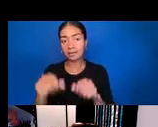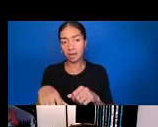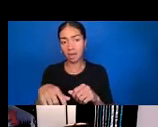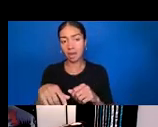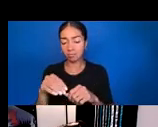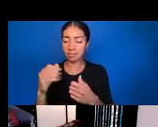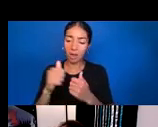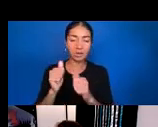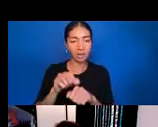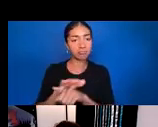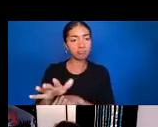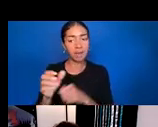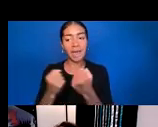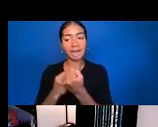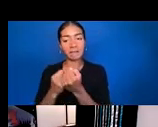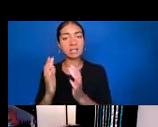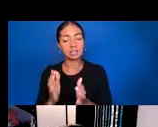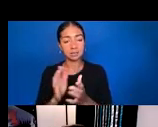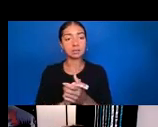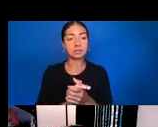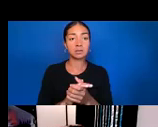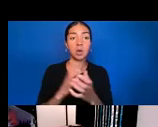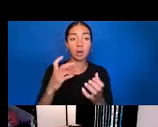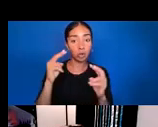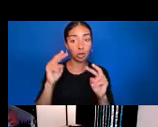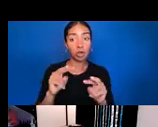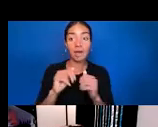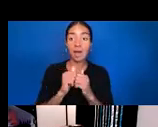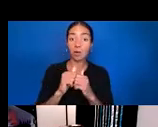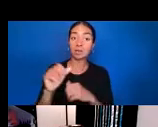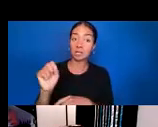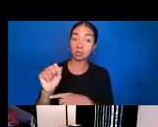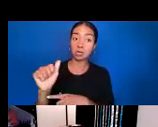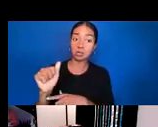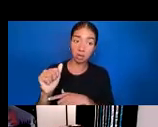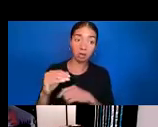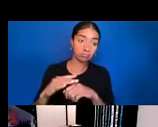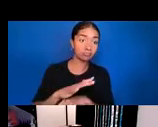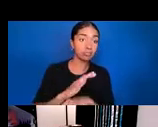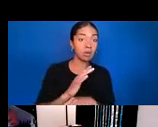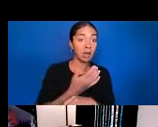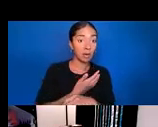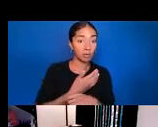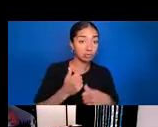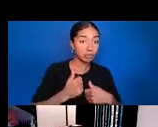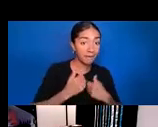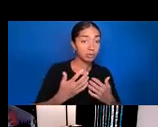recognize the impact sexual assault has on our survivors, on our communities,